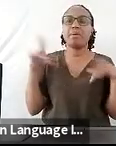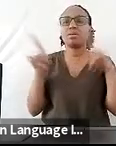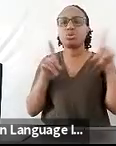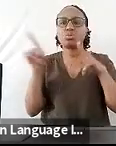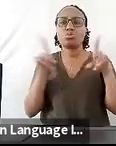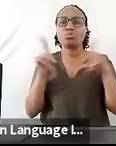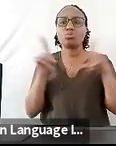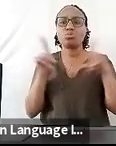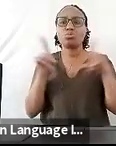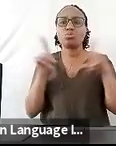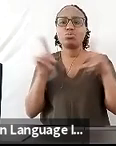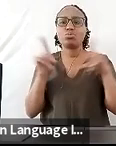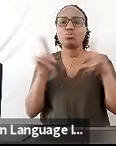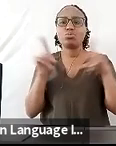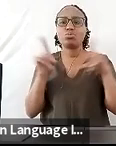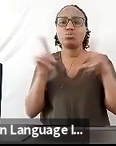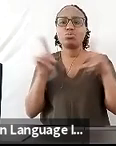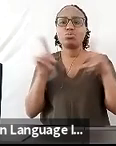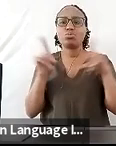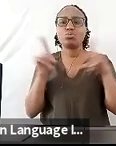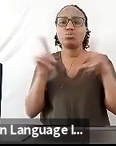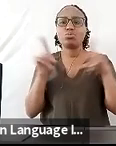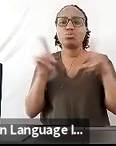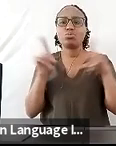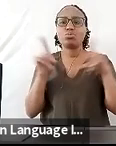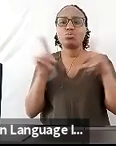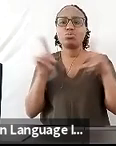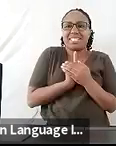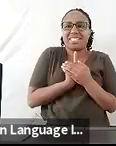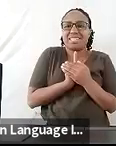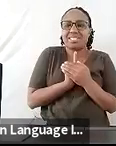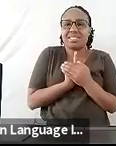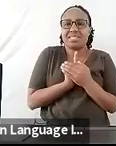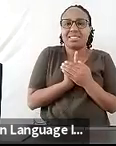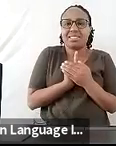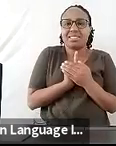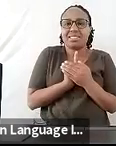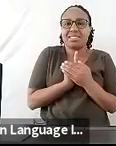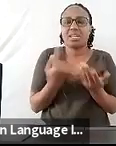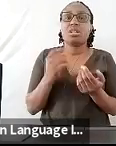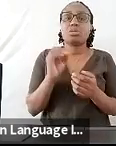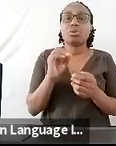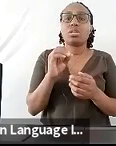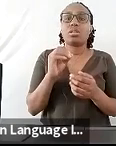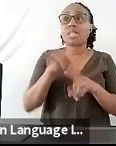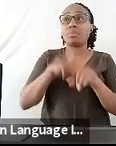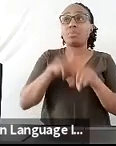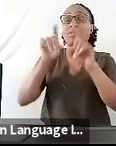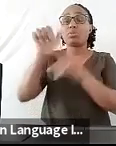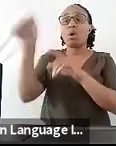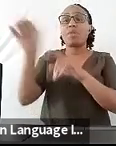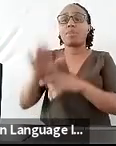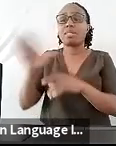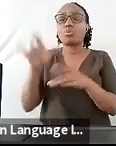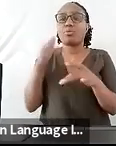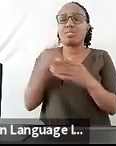alienated, right? There's an alienation that happens when we travel to other places that doesn't really happen when you're traveling between African countries.